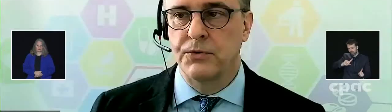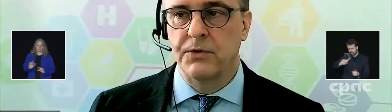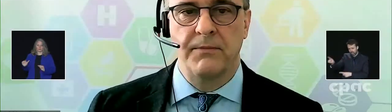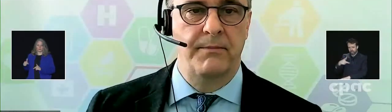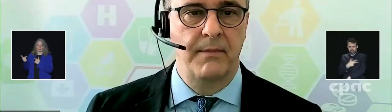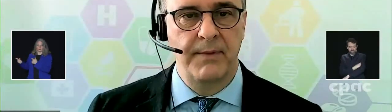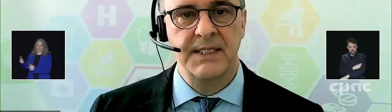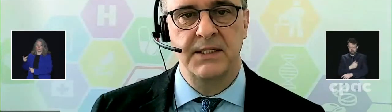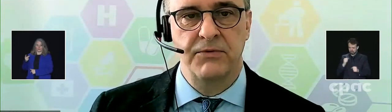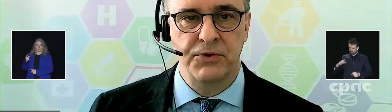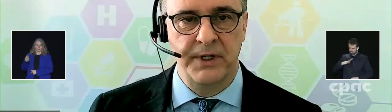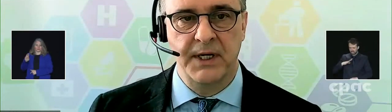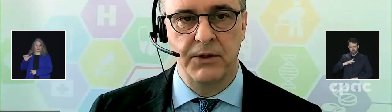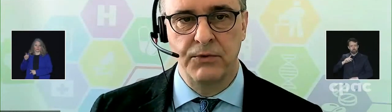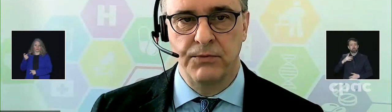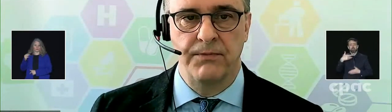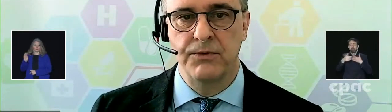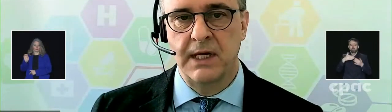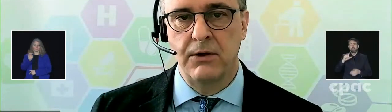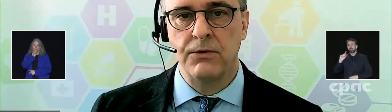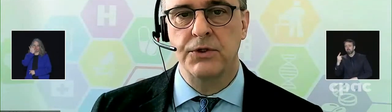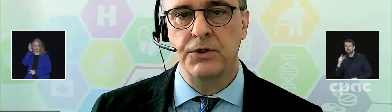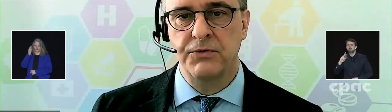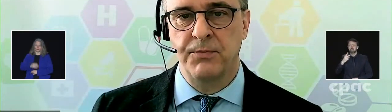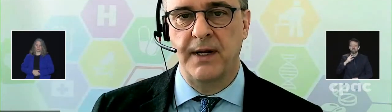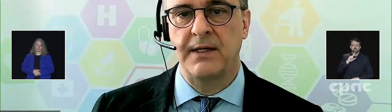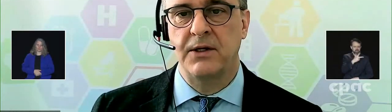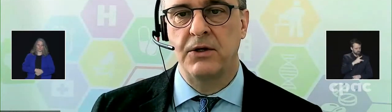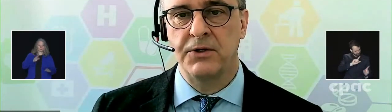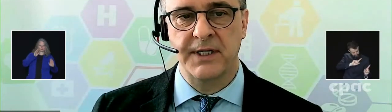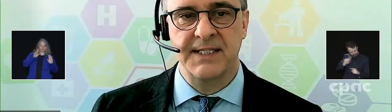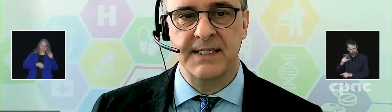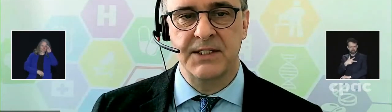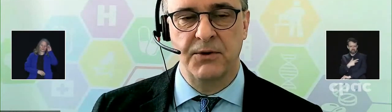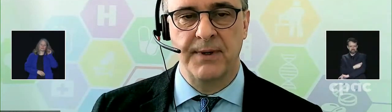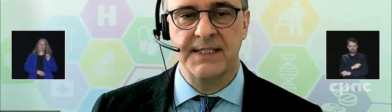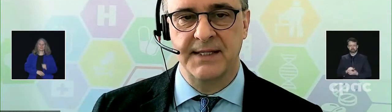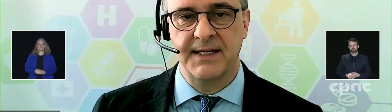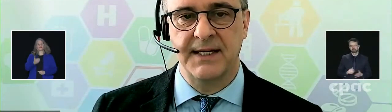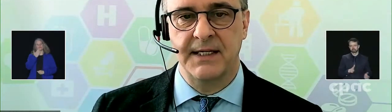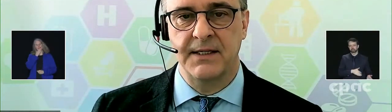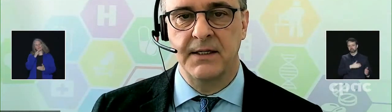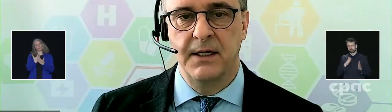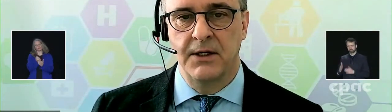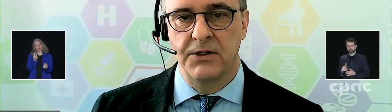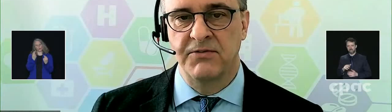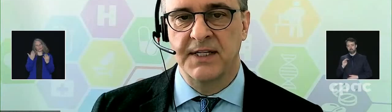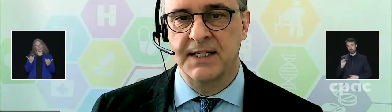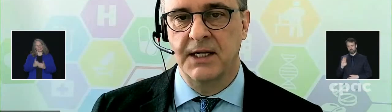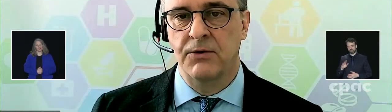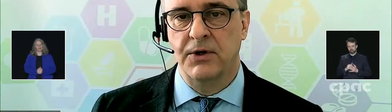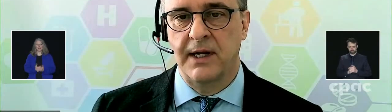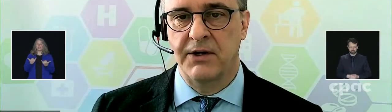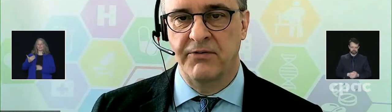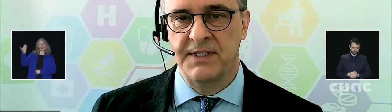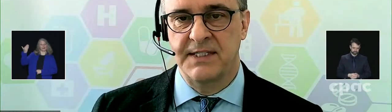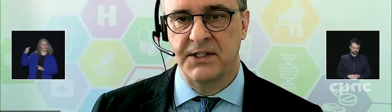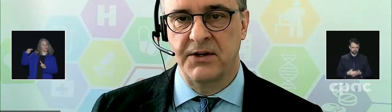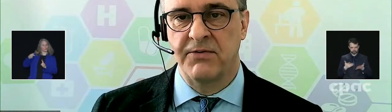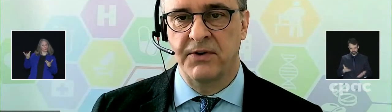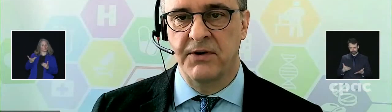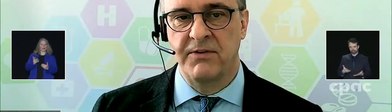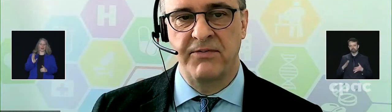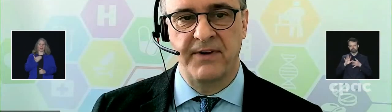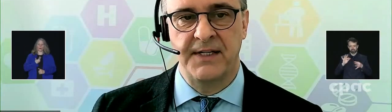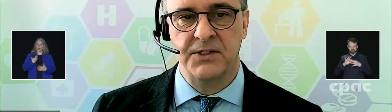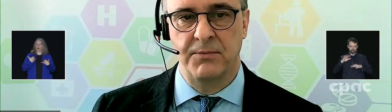Bonjour. Merci de vous joindre à nous. Nous allons aujourd'hui vous parler de l'autorisation par Santé Canada du vaccin contre la COVID